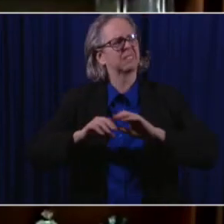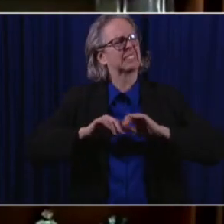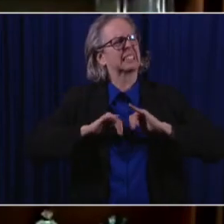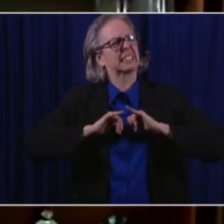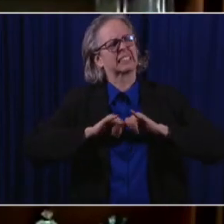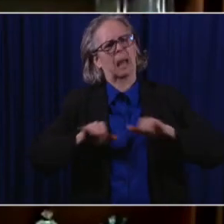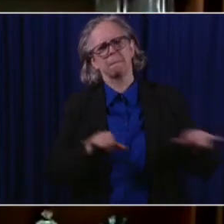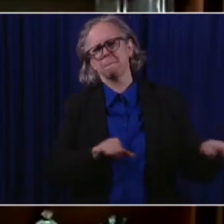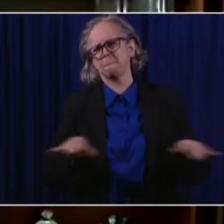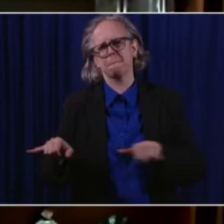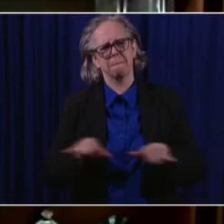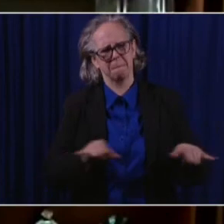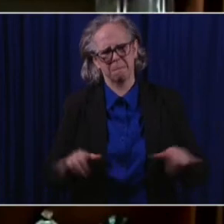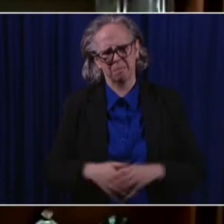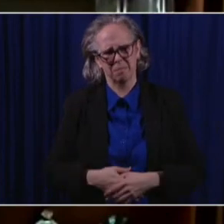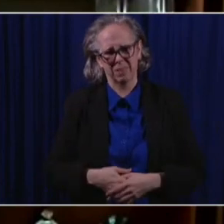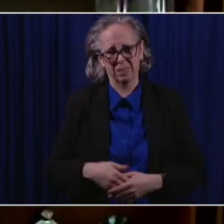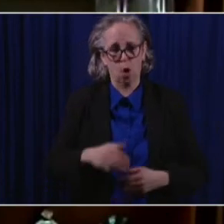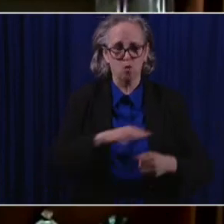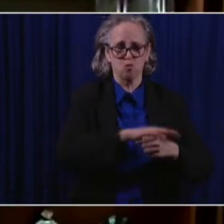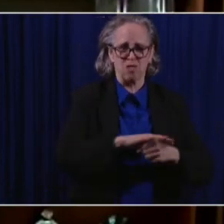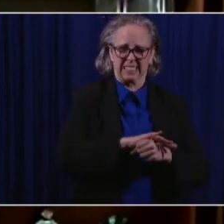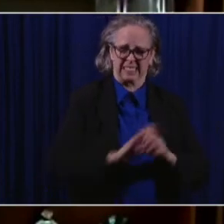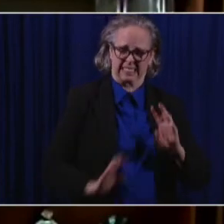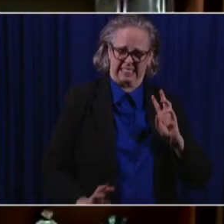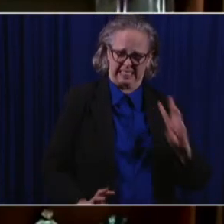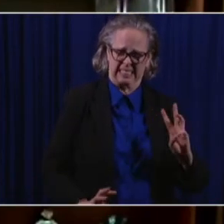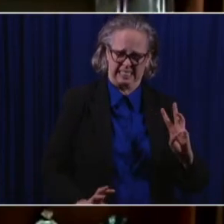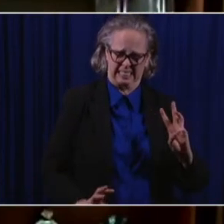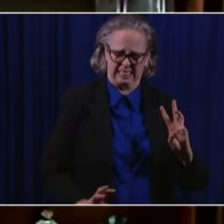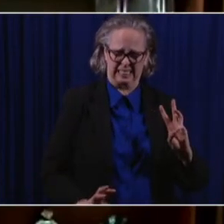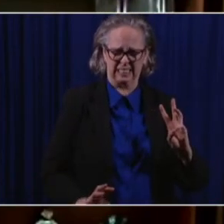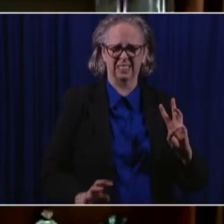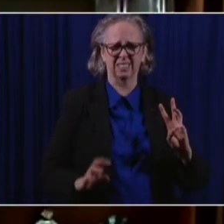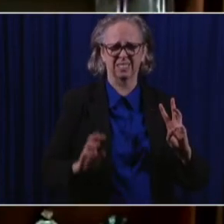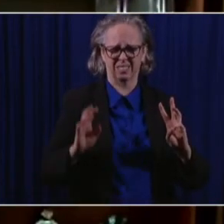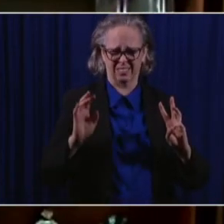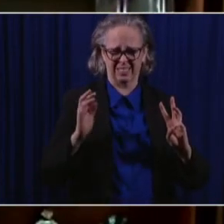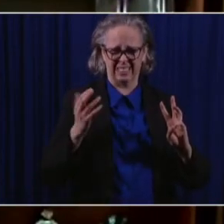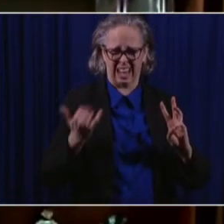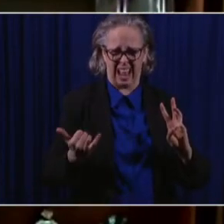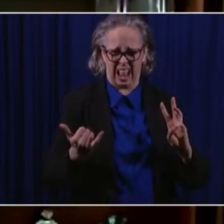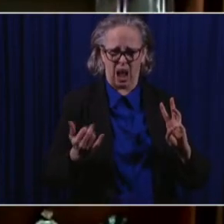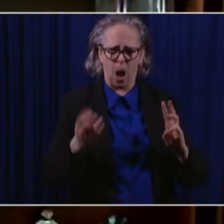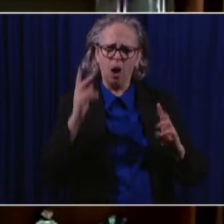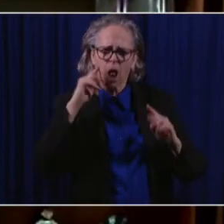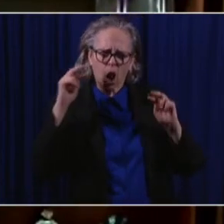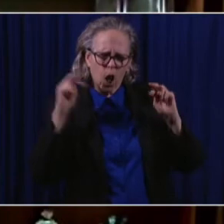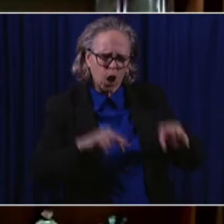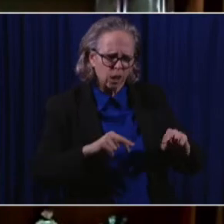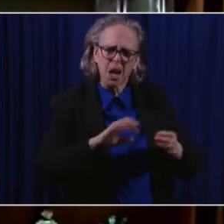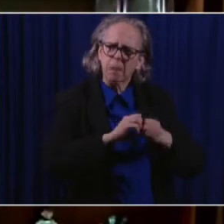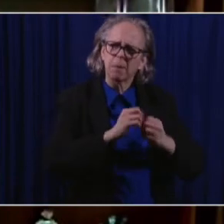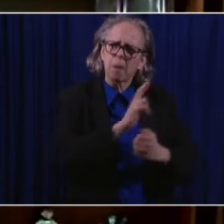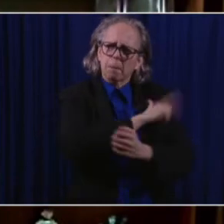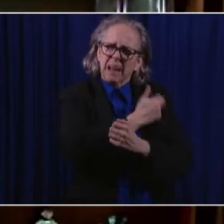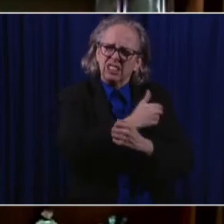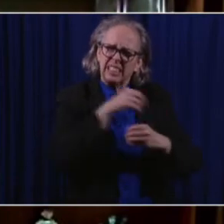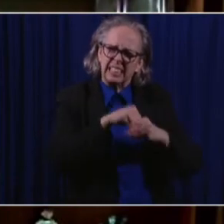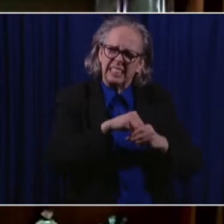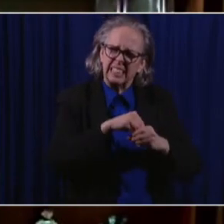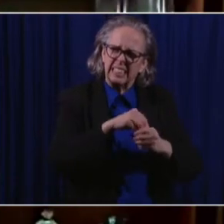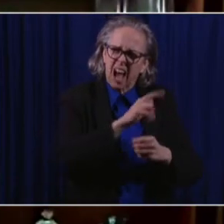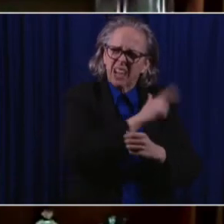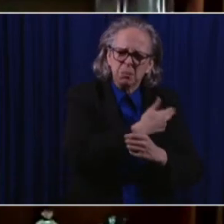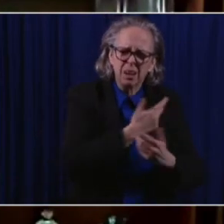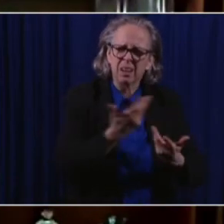in Region 6, we've seen between a 20 and 25% increase in the number of patients admitted with COVID week over week.